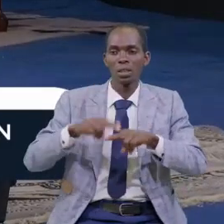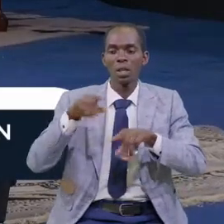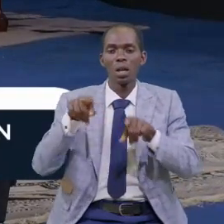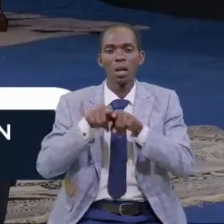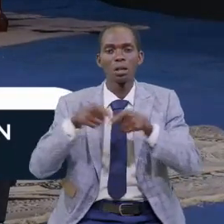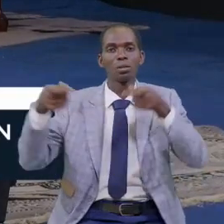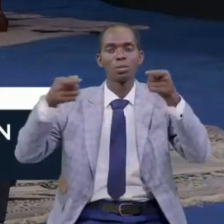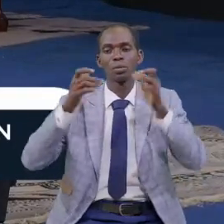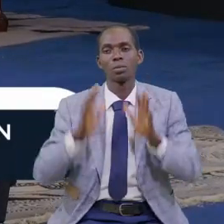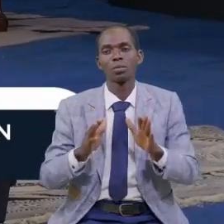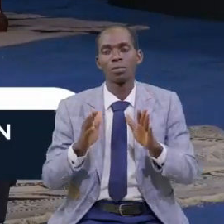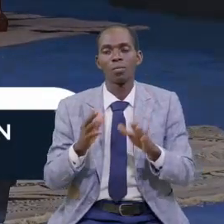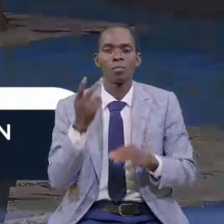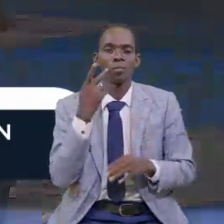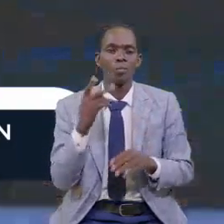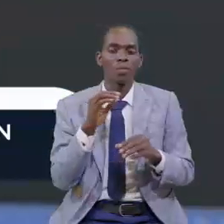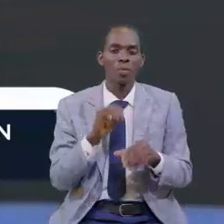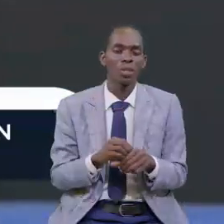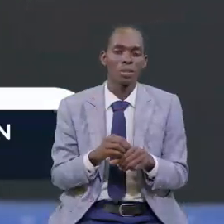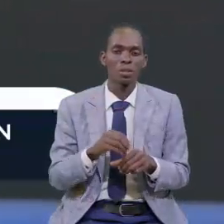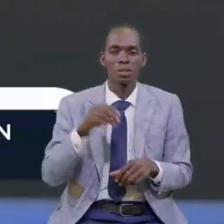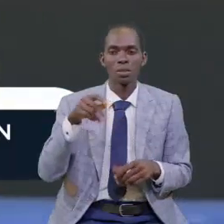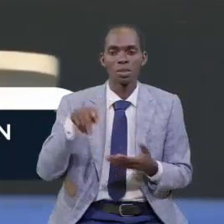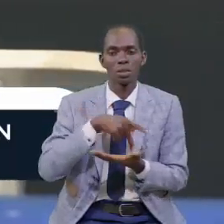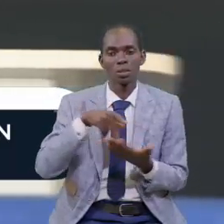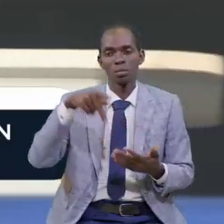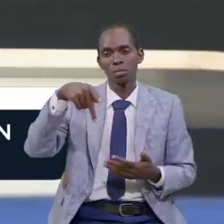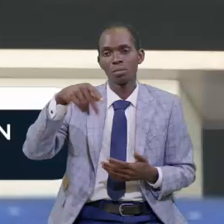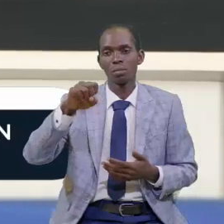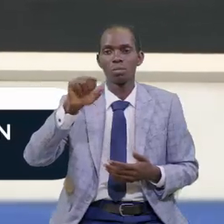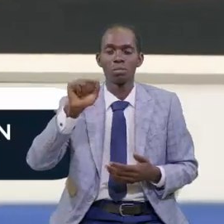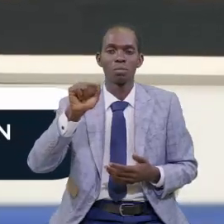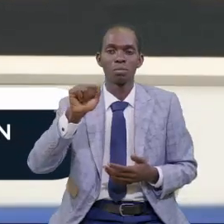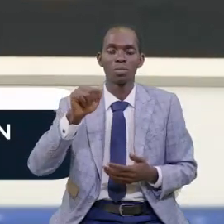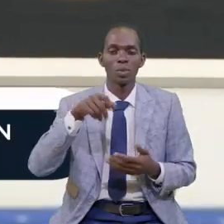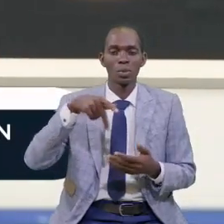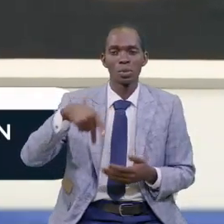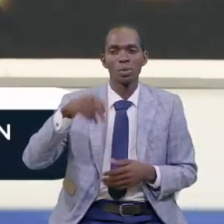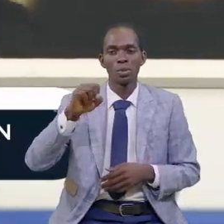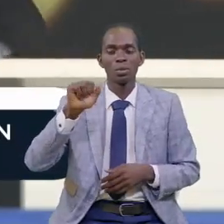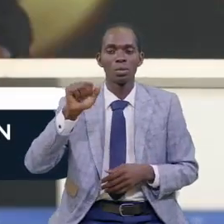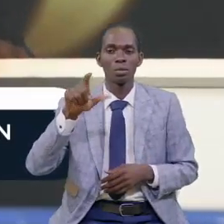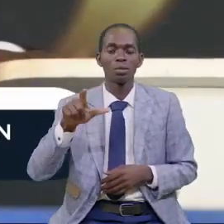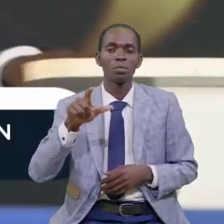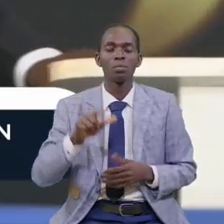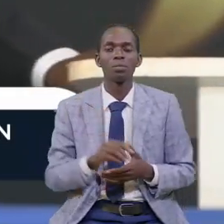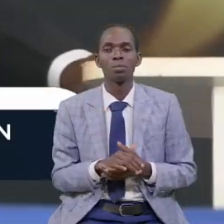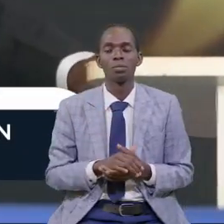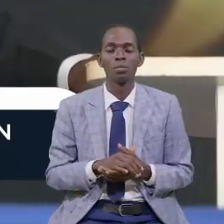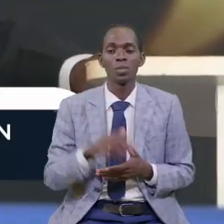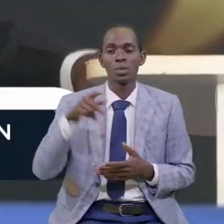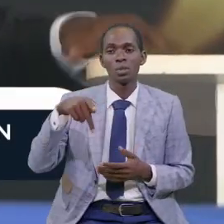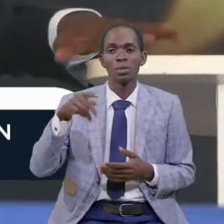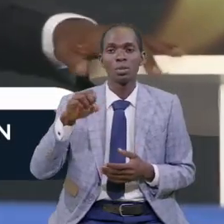In Psalm 2, reading from verse 6, Psalm 2, reading from verse